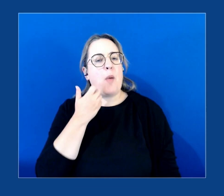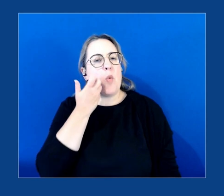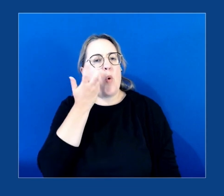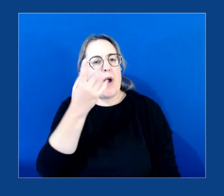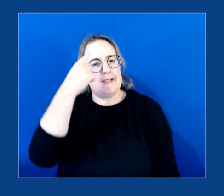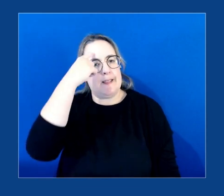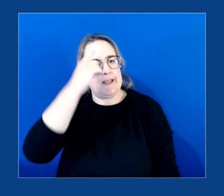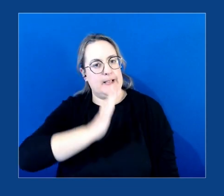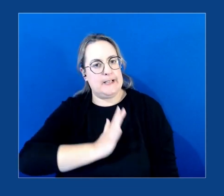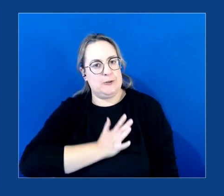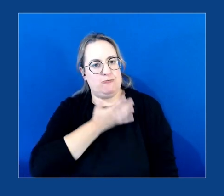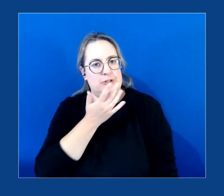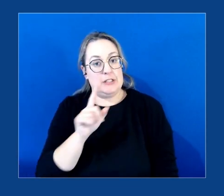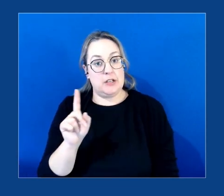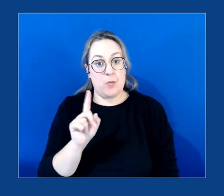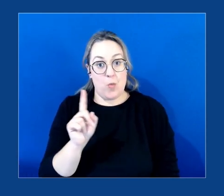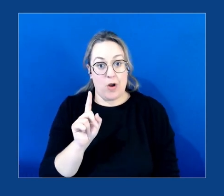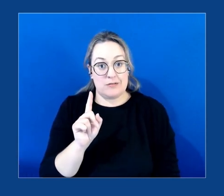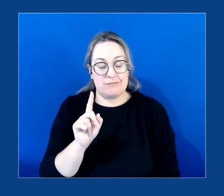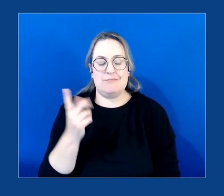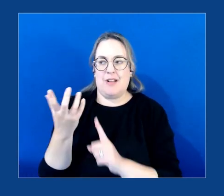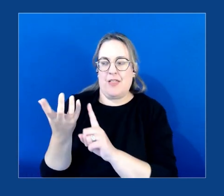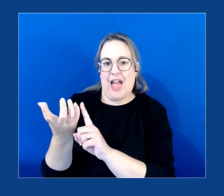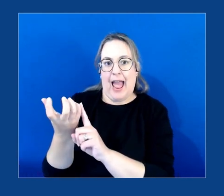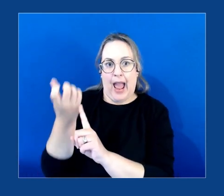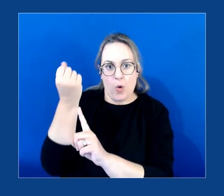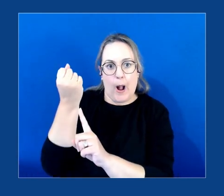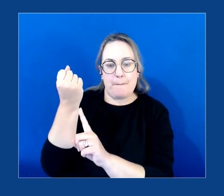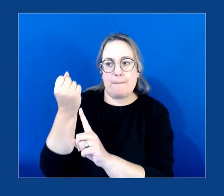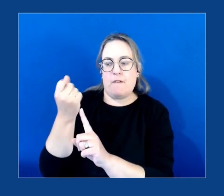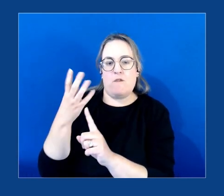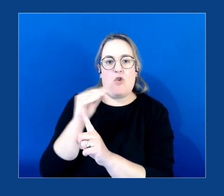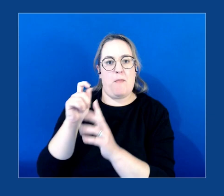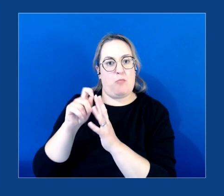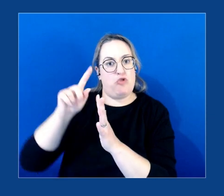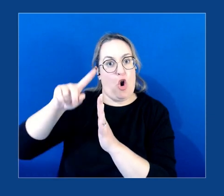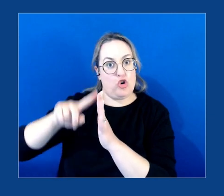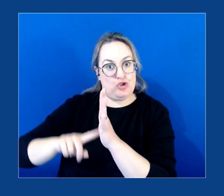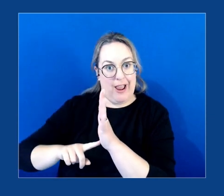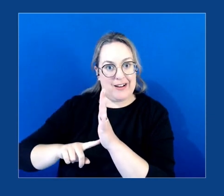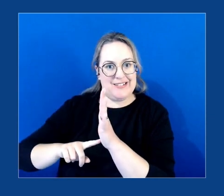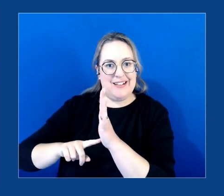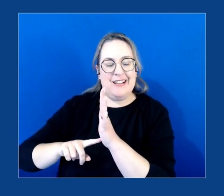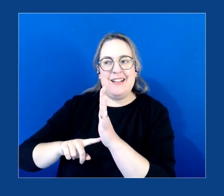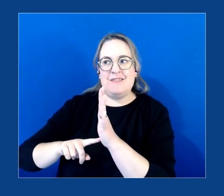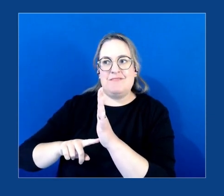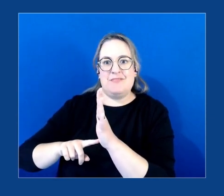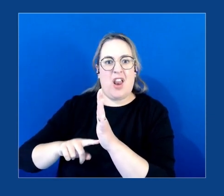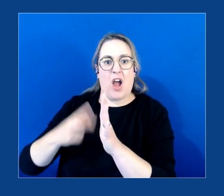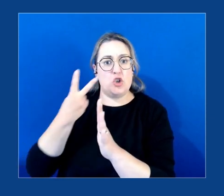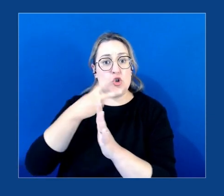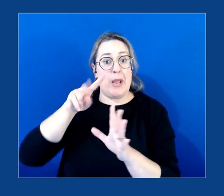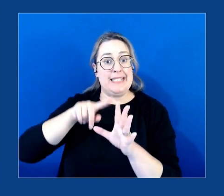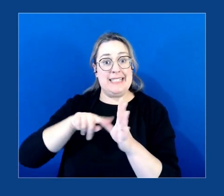the outcomes of a project such as this are so, 20 years later, we can see they're